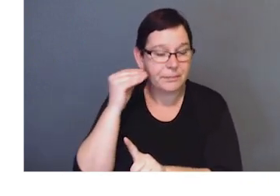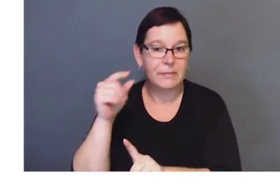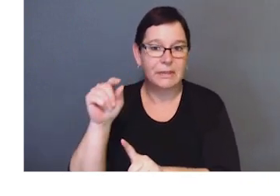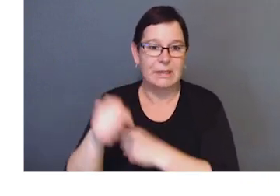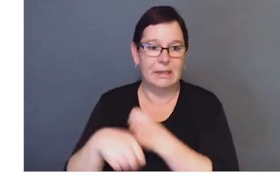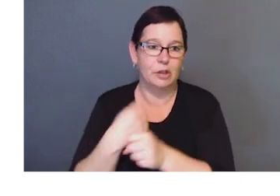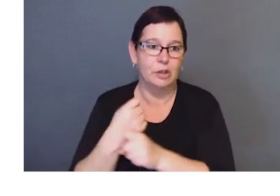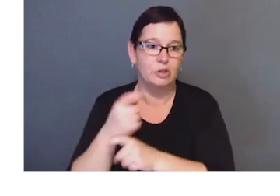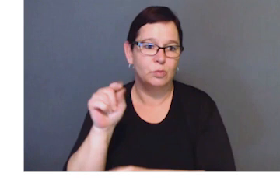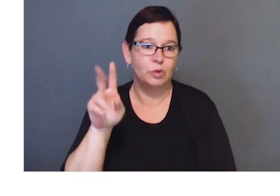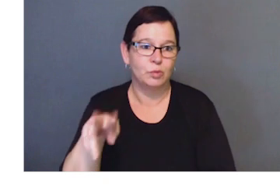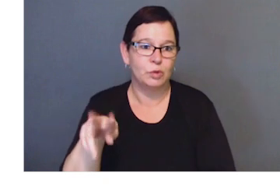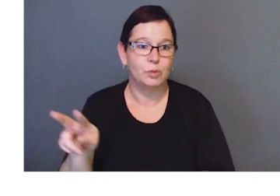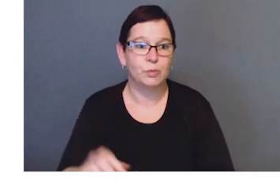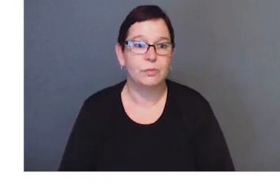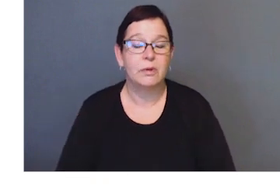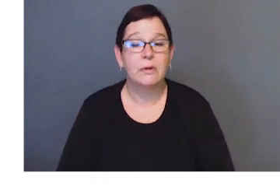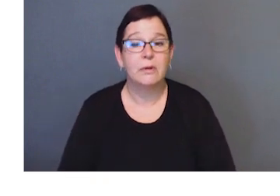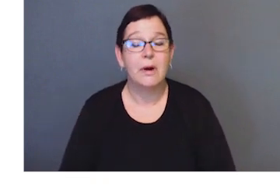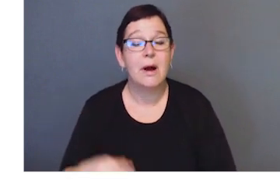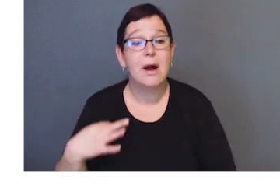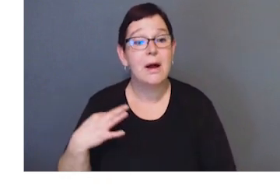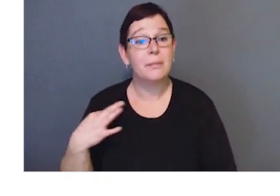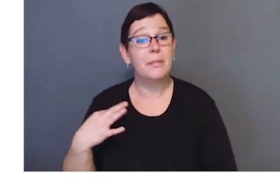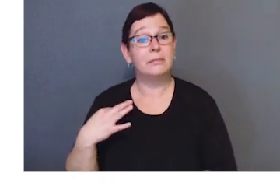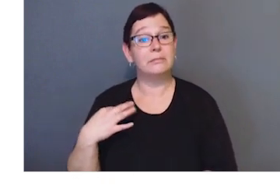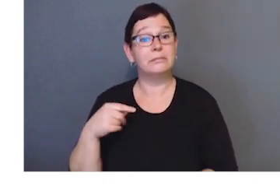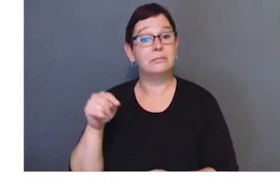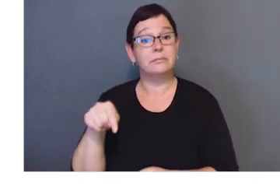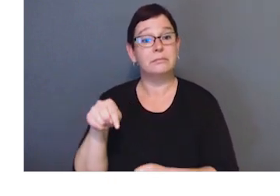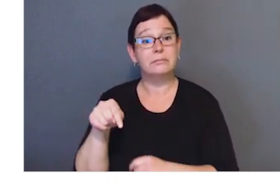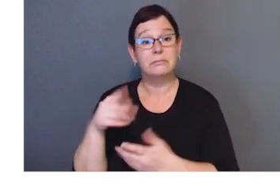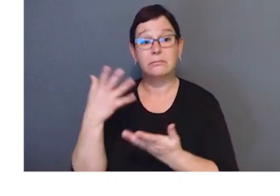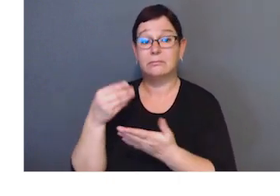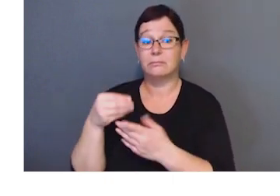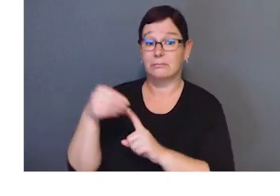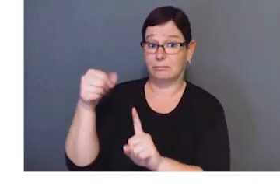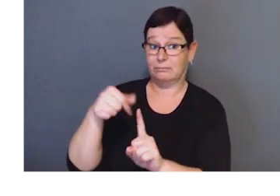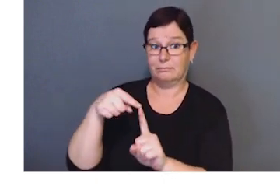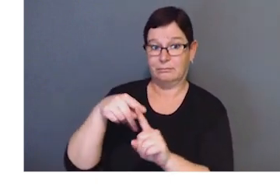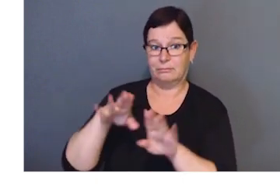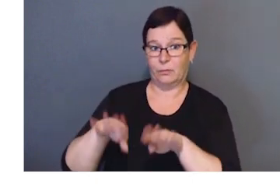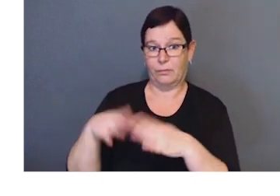Applications for this single payment opened on December 12th, 2022.